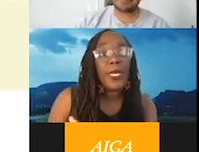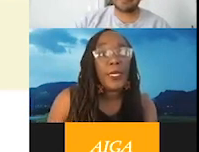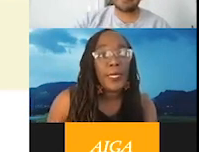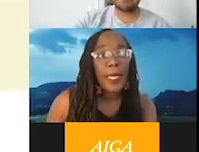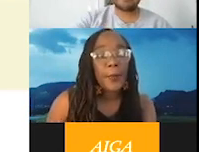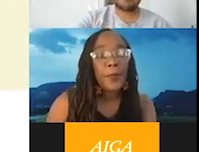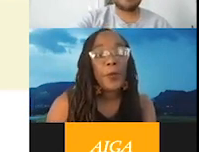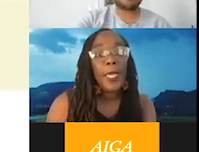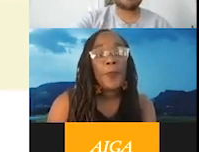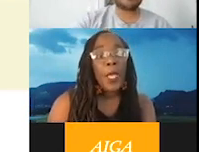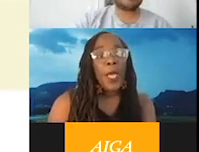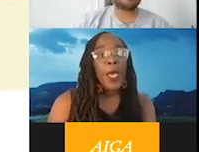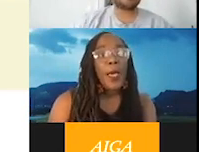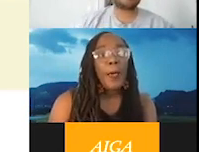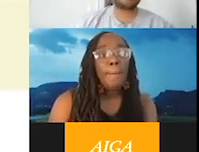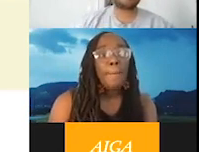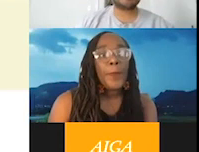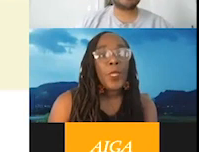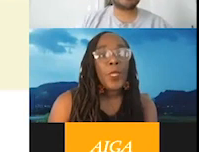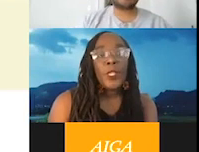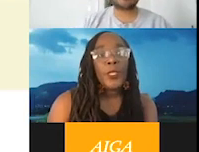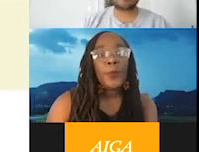theory in design. Okay.